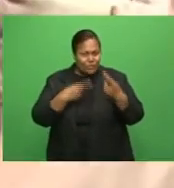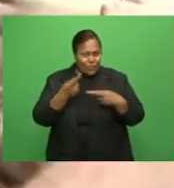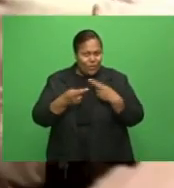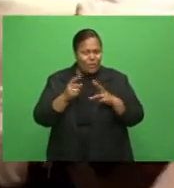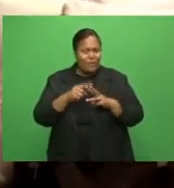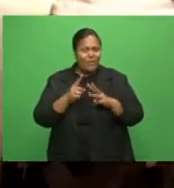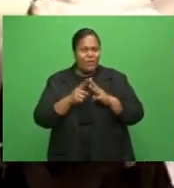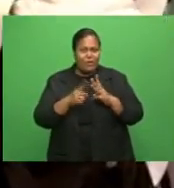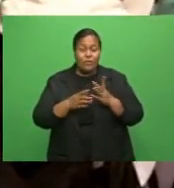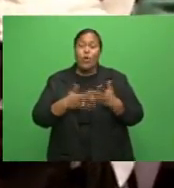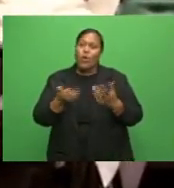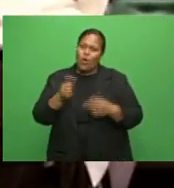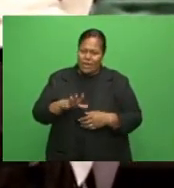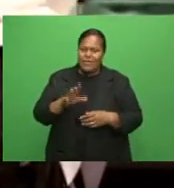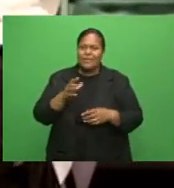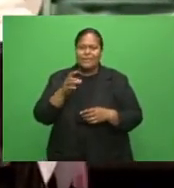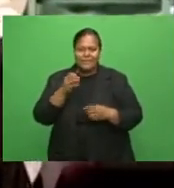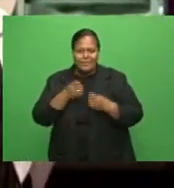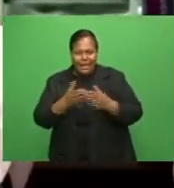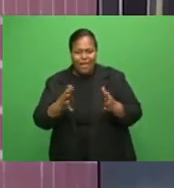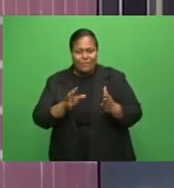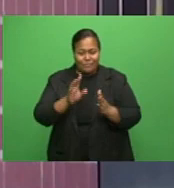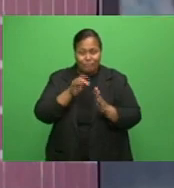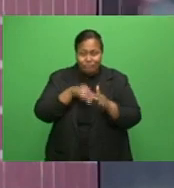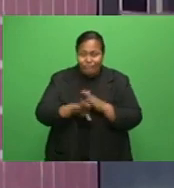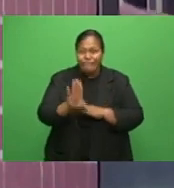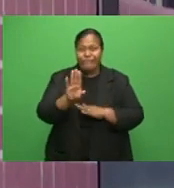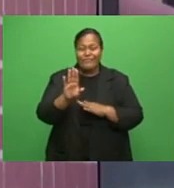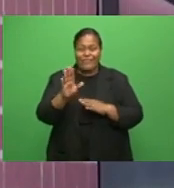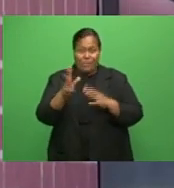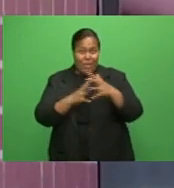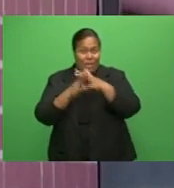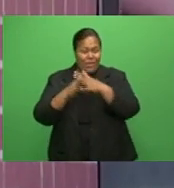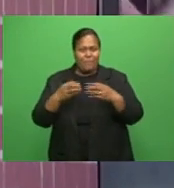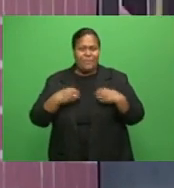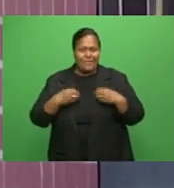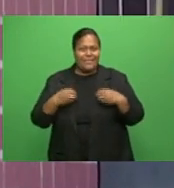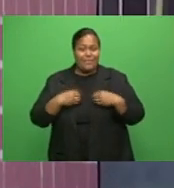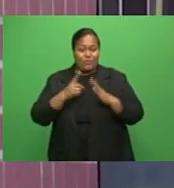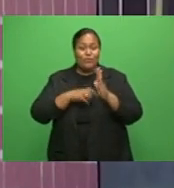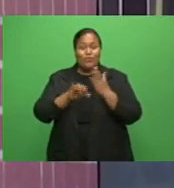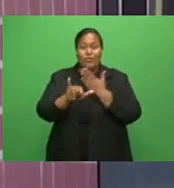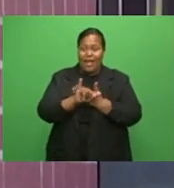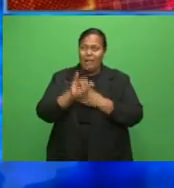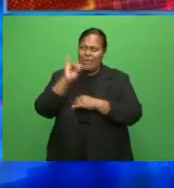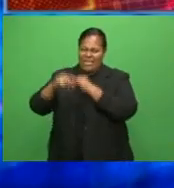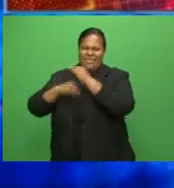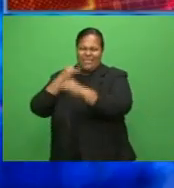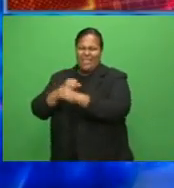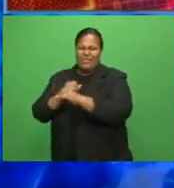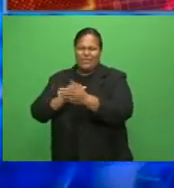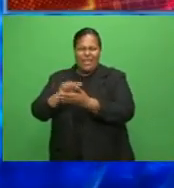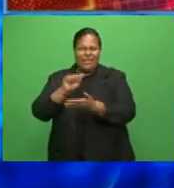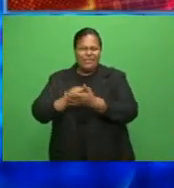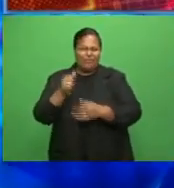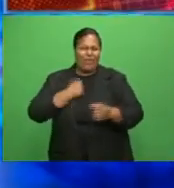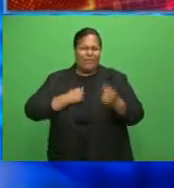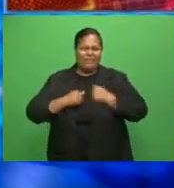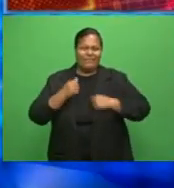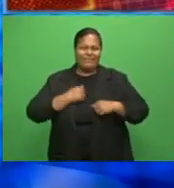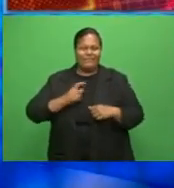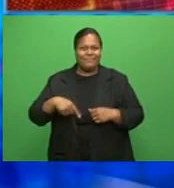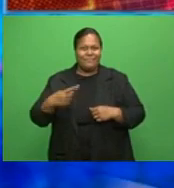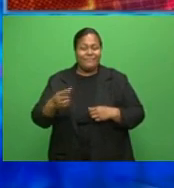to see a pickup in U.S. business for the month of July, but says international sales continue to struggle. We now join Sharon